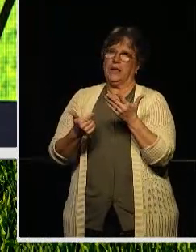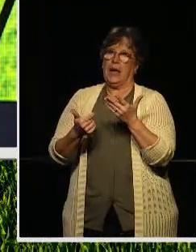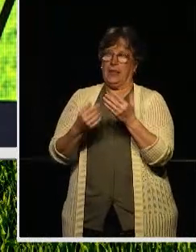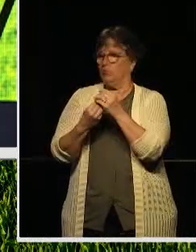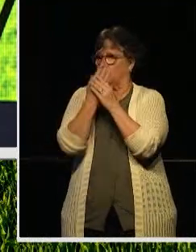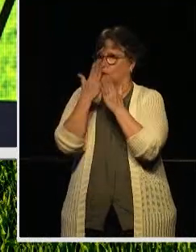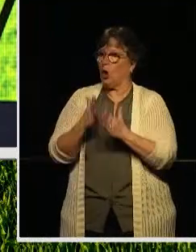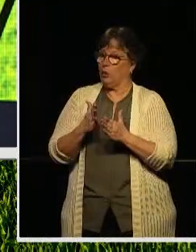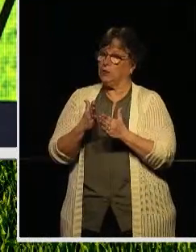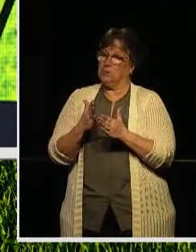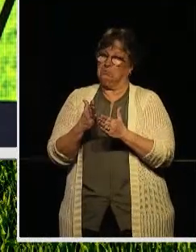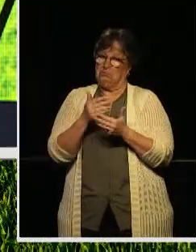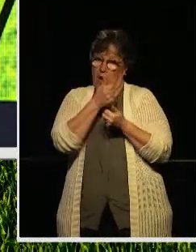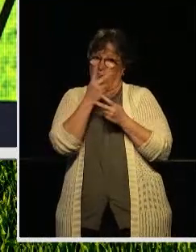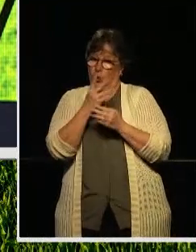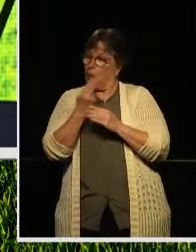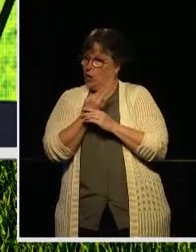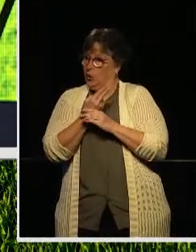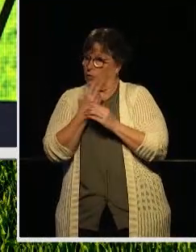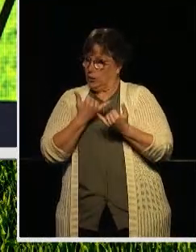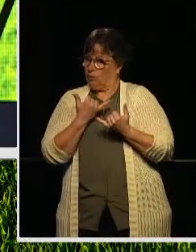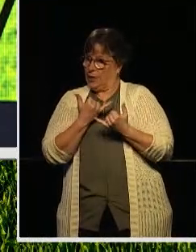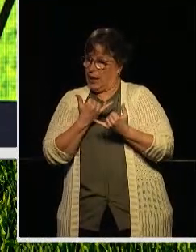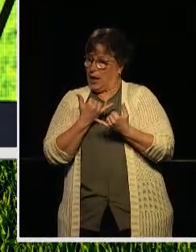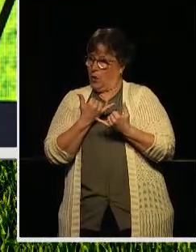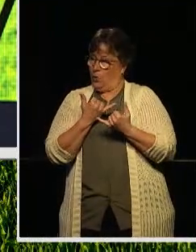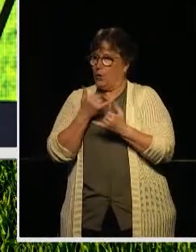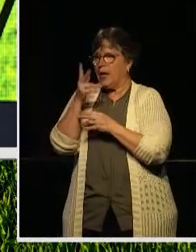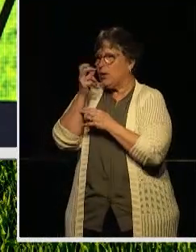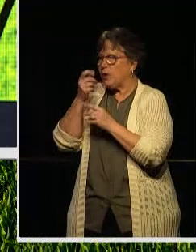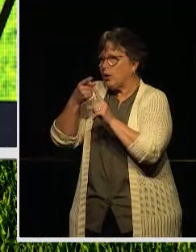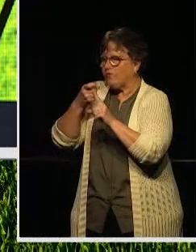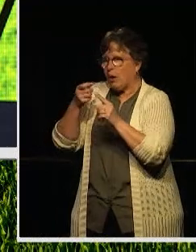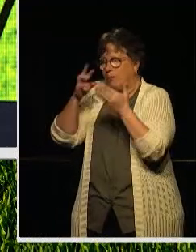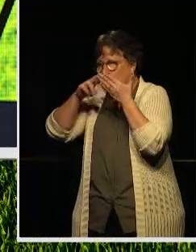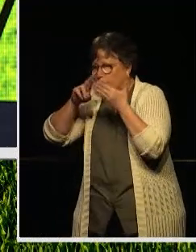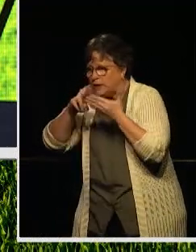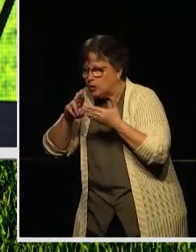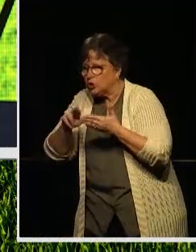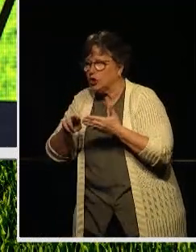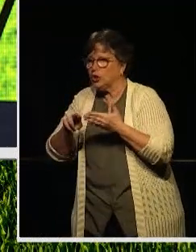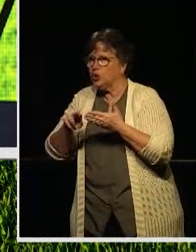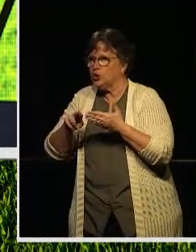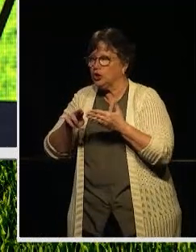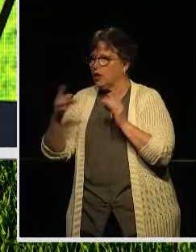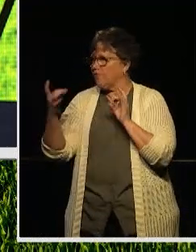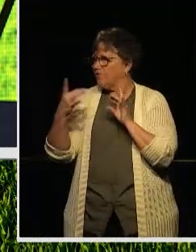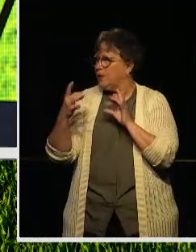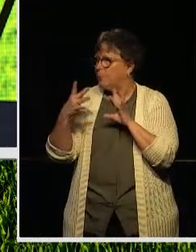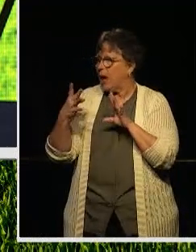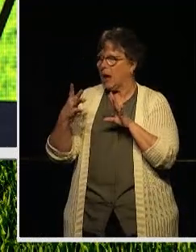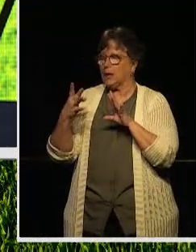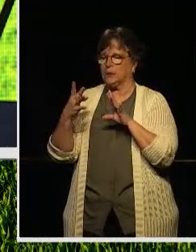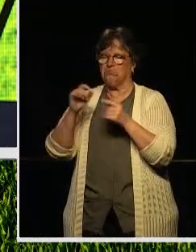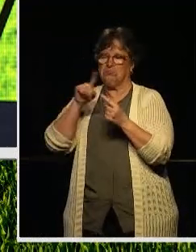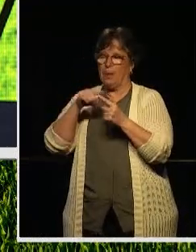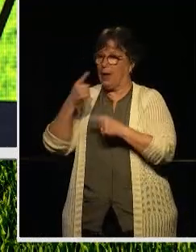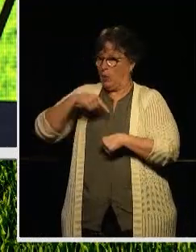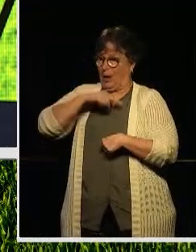already using the technologies, and there, we hear from the researchers feedback on our technologies and others in terms